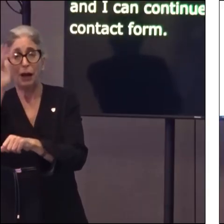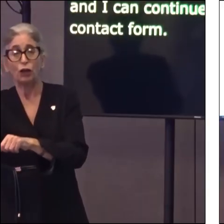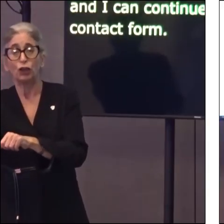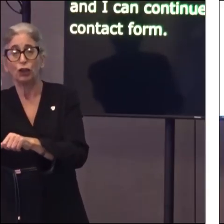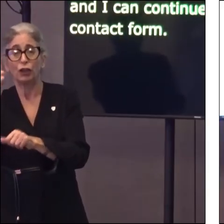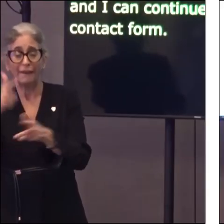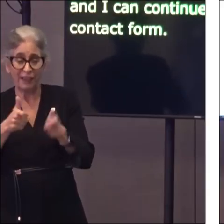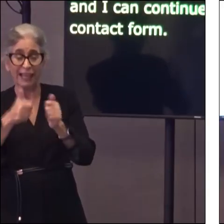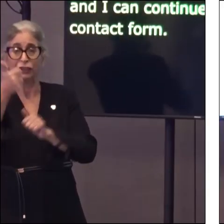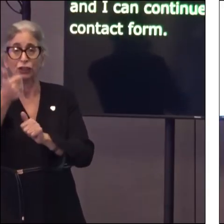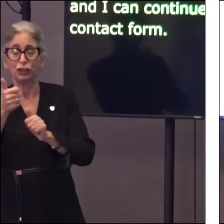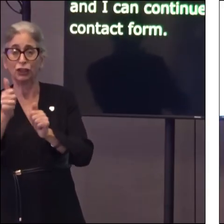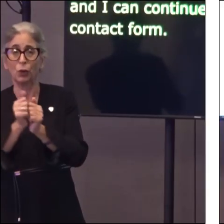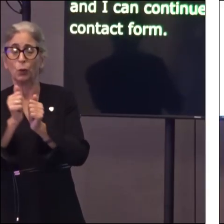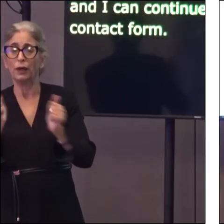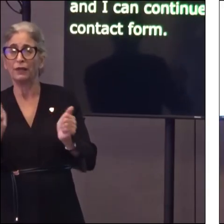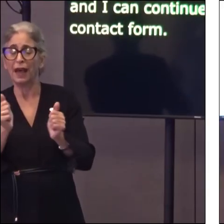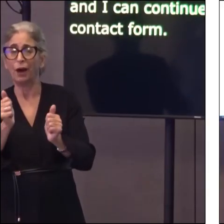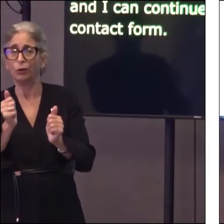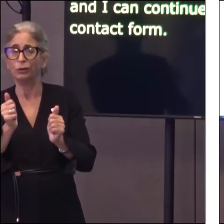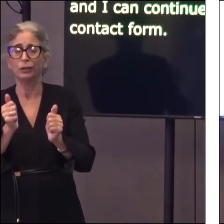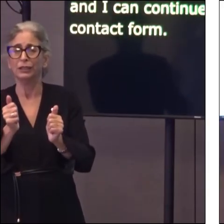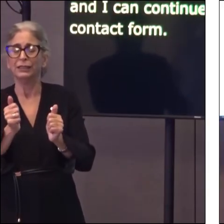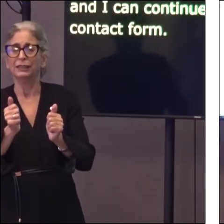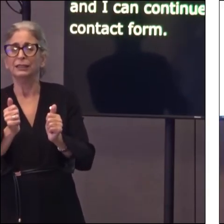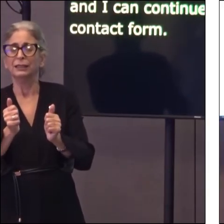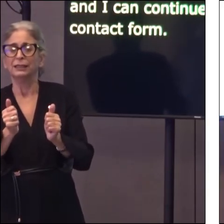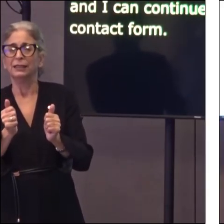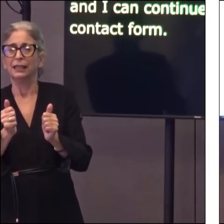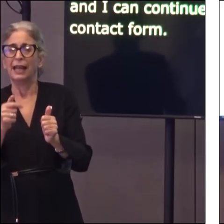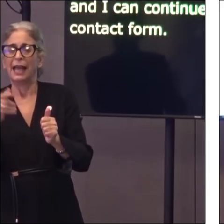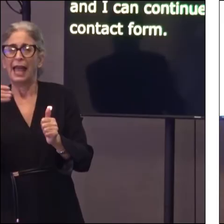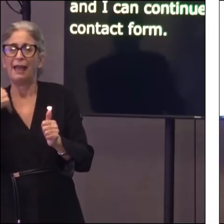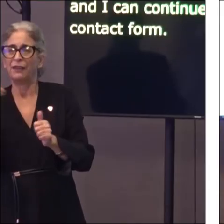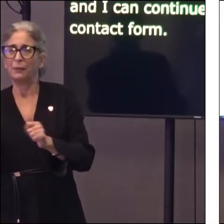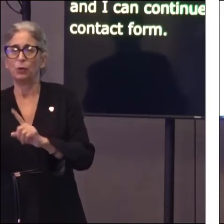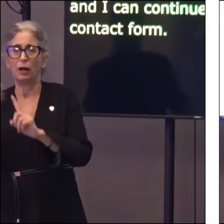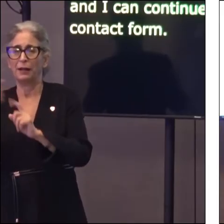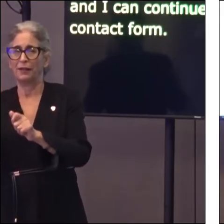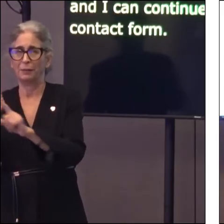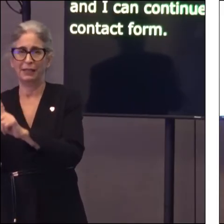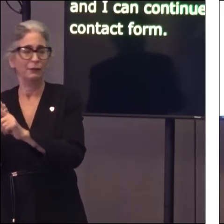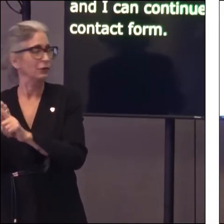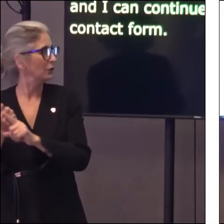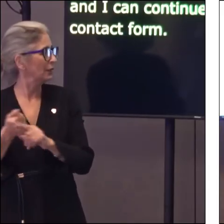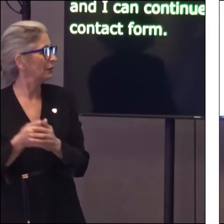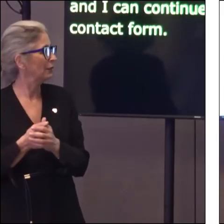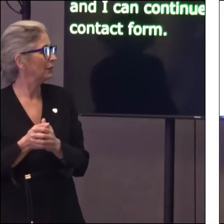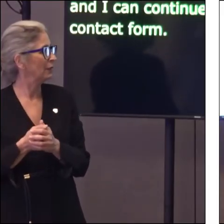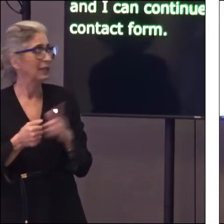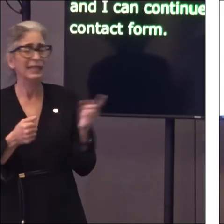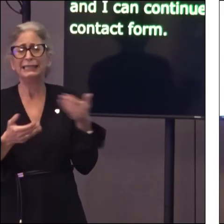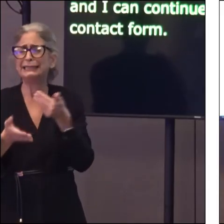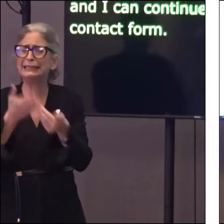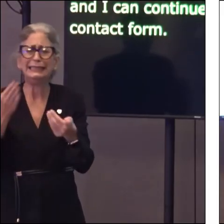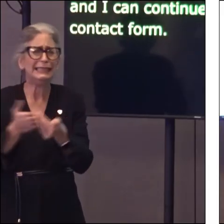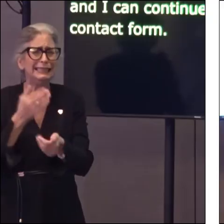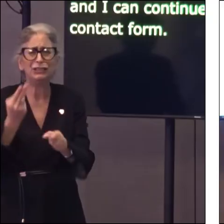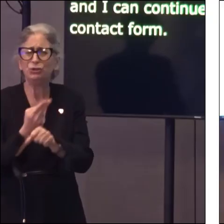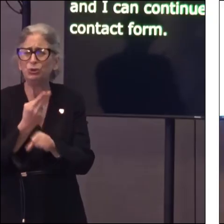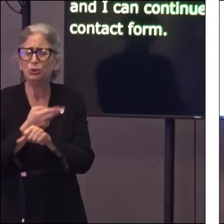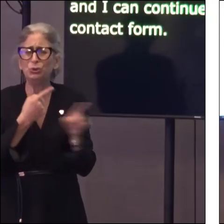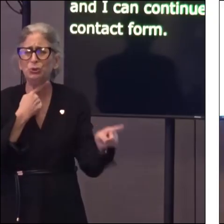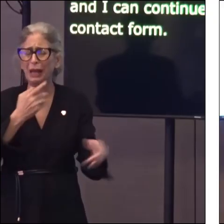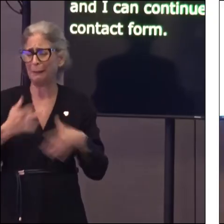faster without compromising quality. With the XMCP server, has never been easier, and